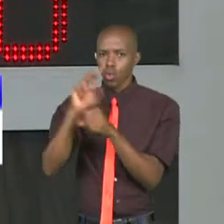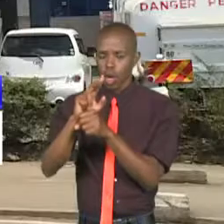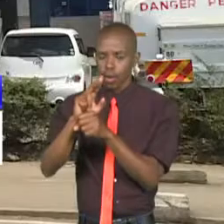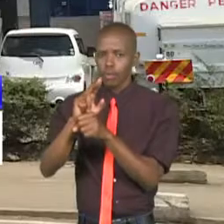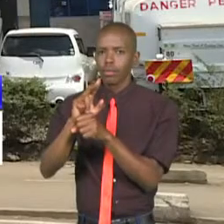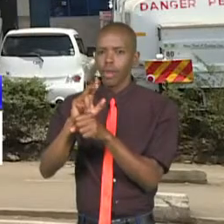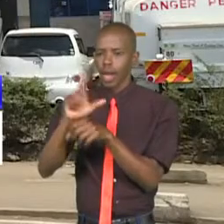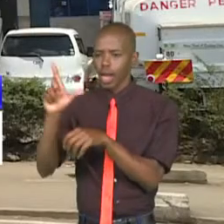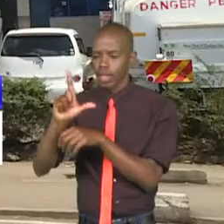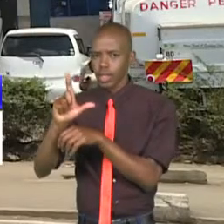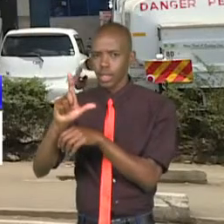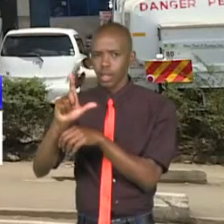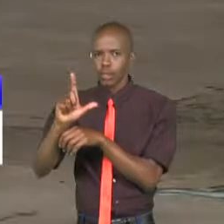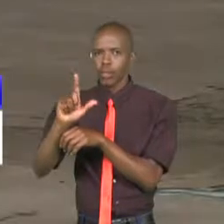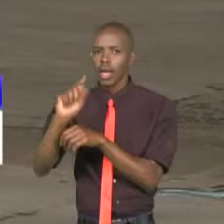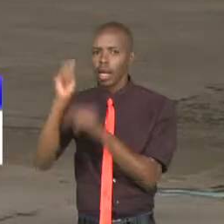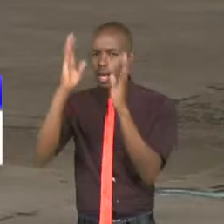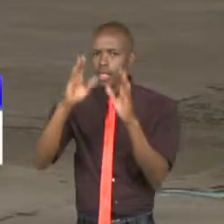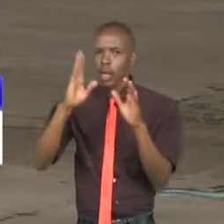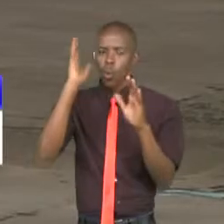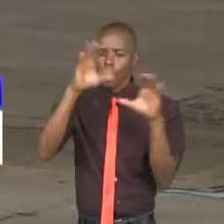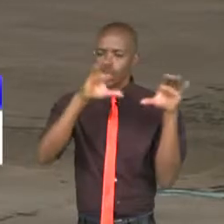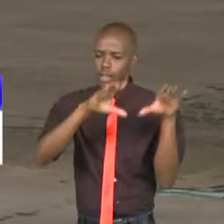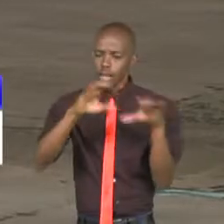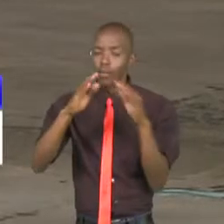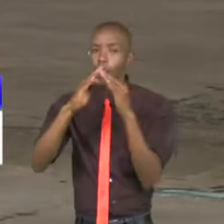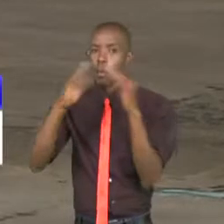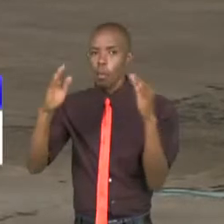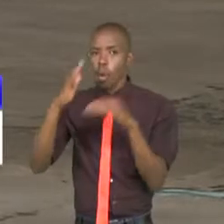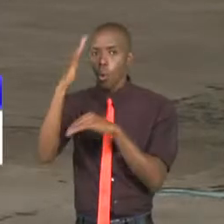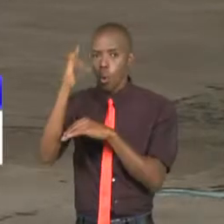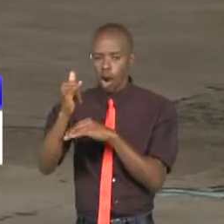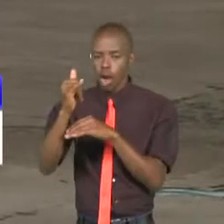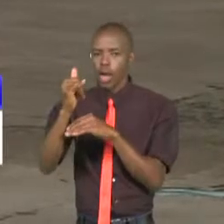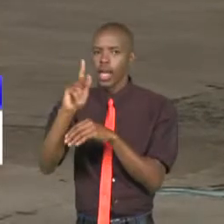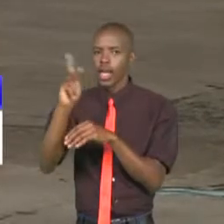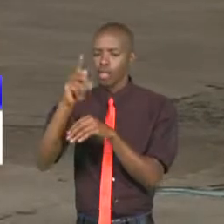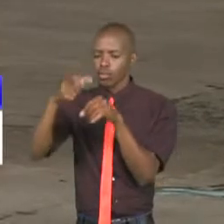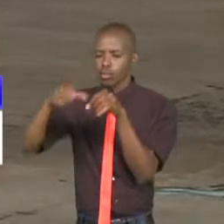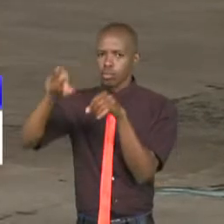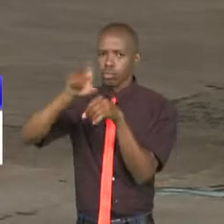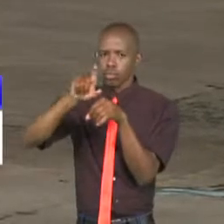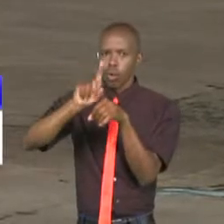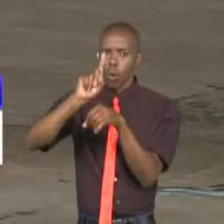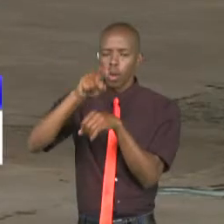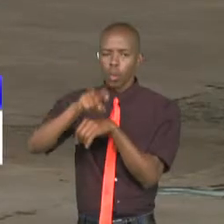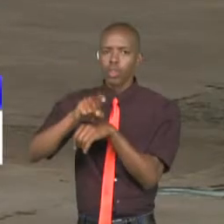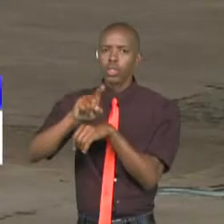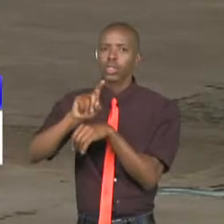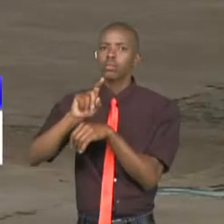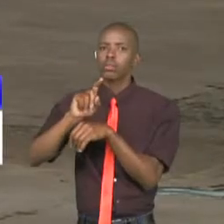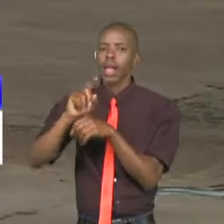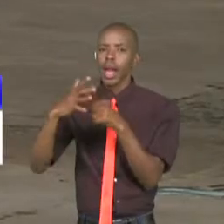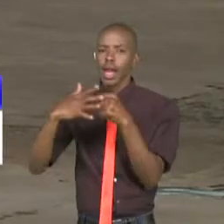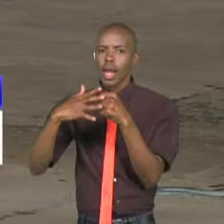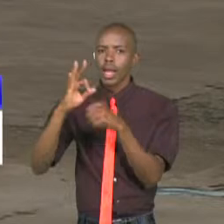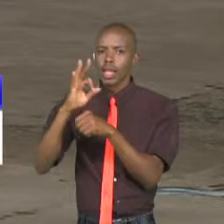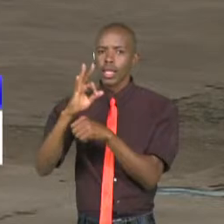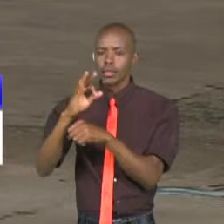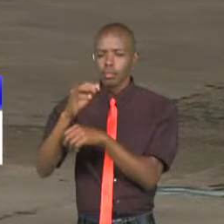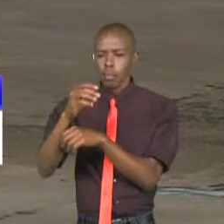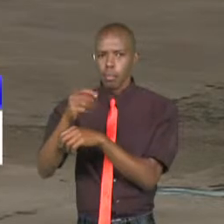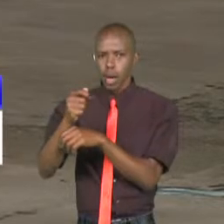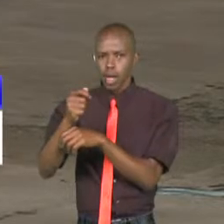litre. Low-earning citizens are the ones to feel the most hit, with an increase in kerosene going for 1 shilling and 93 cents per